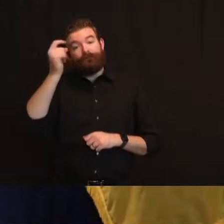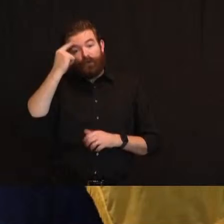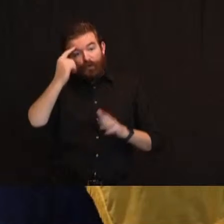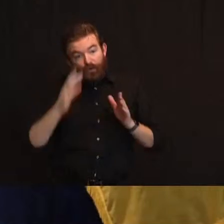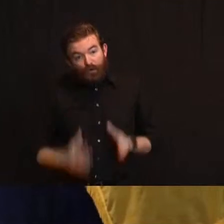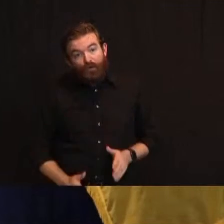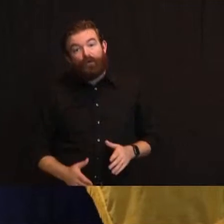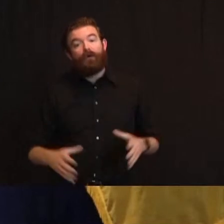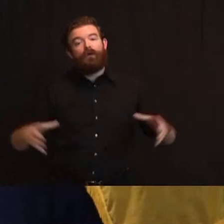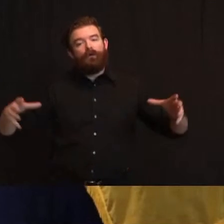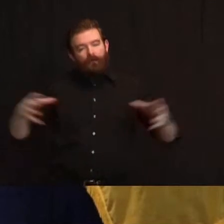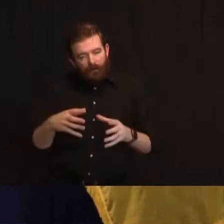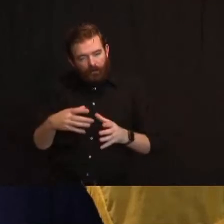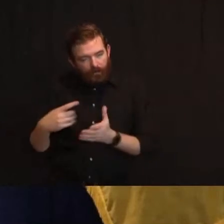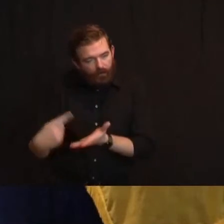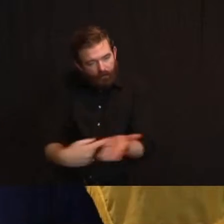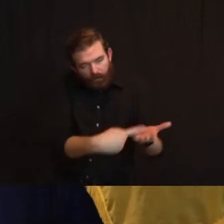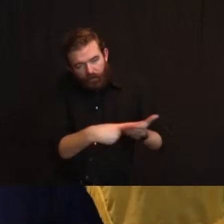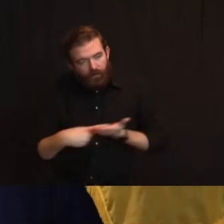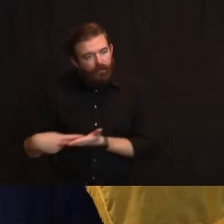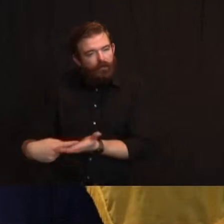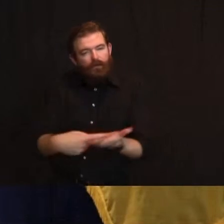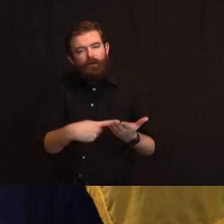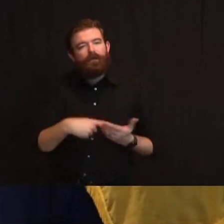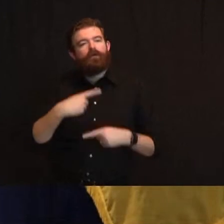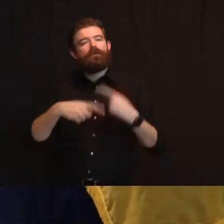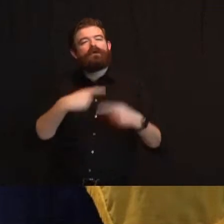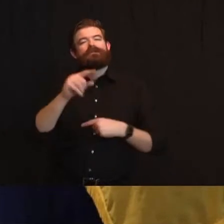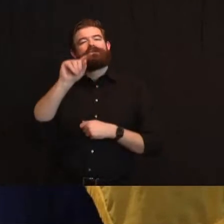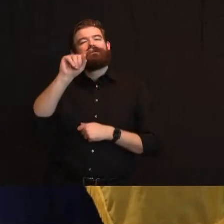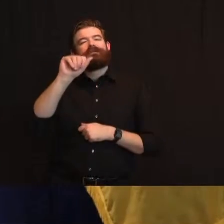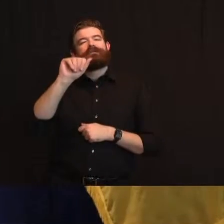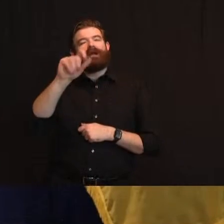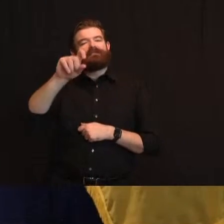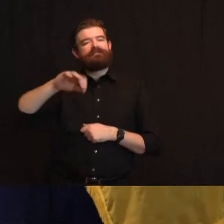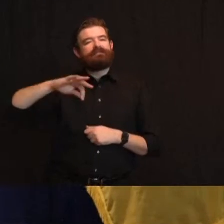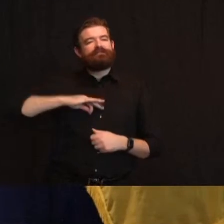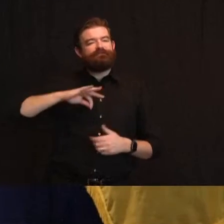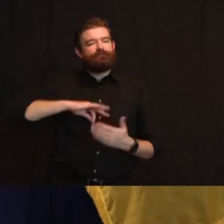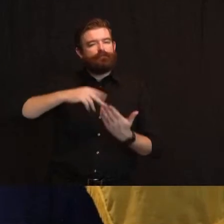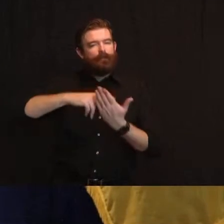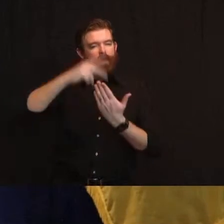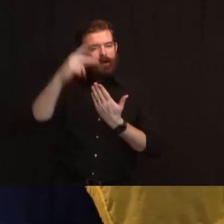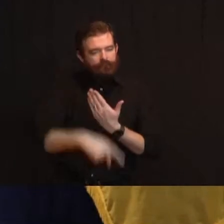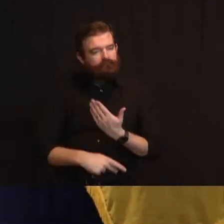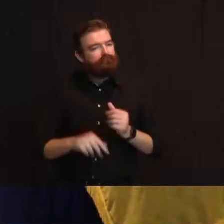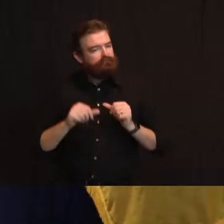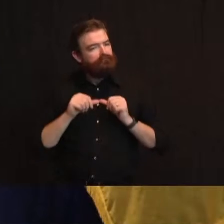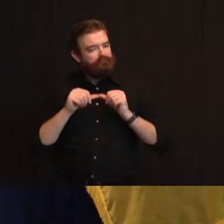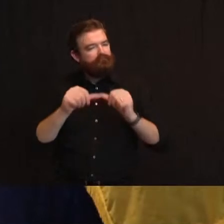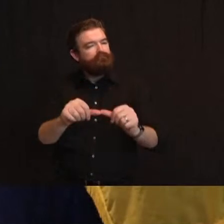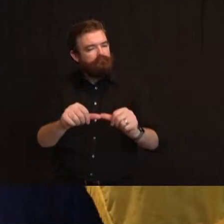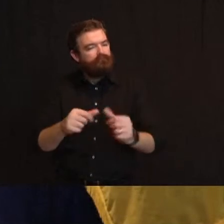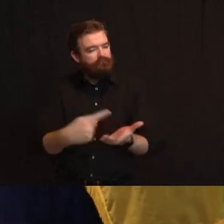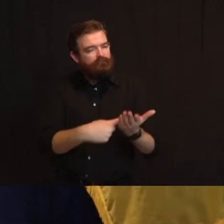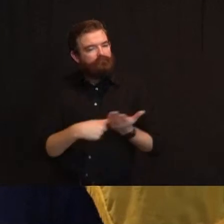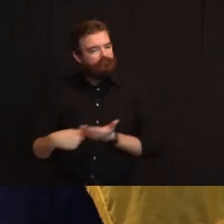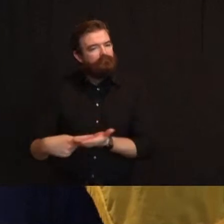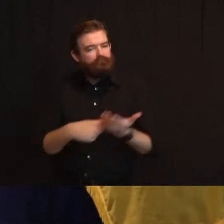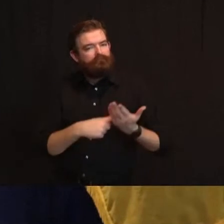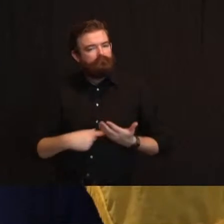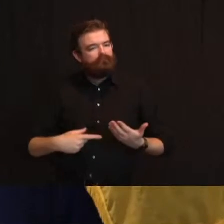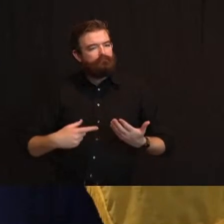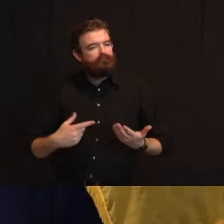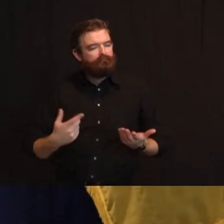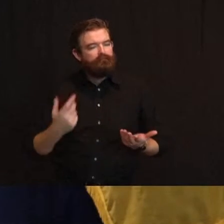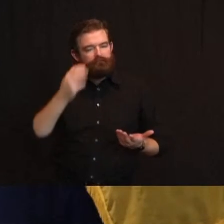through the night as we speak on trying to bring stuff to a head. But beyond that, no more comment. Other than a lot of goodwill, a lot of